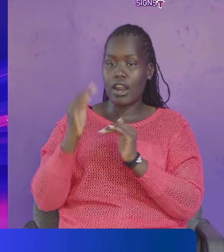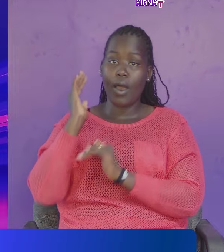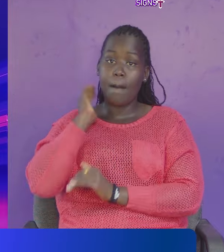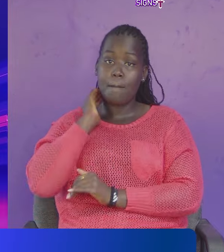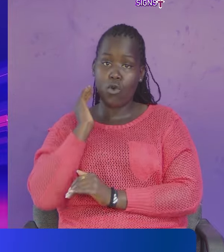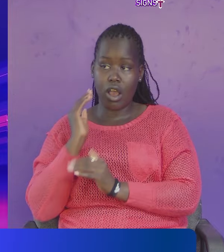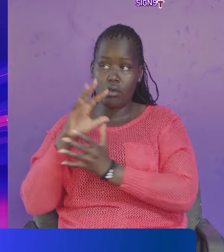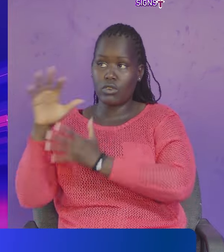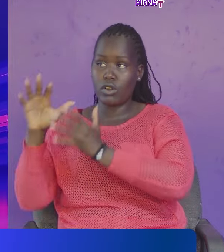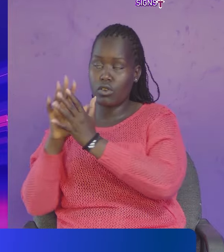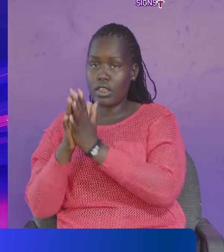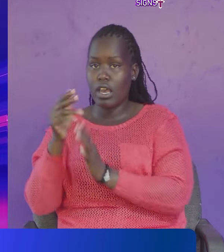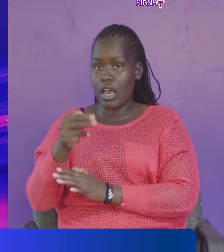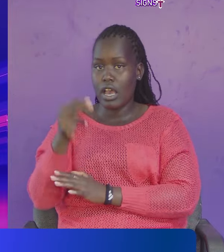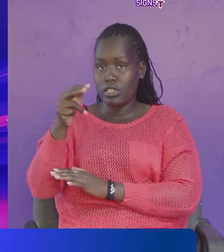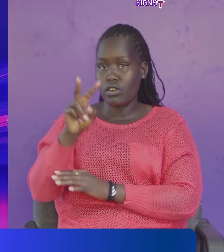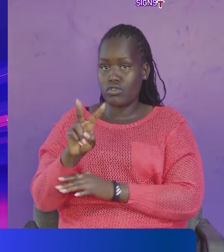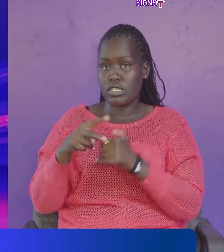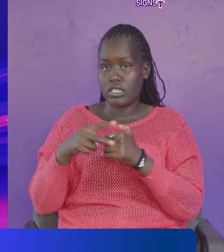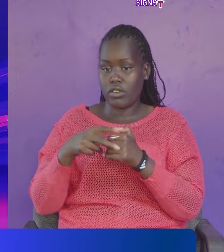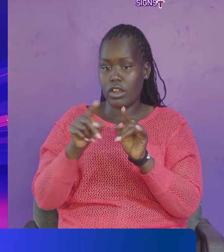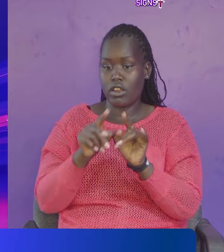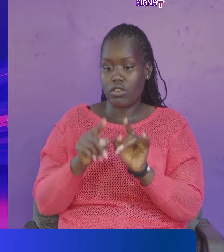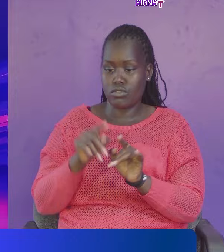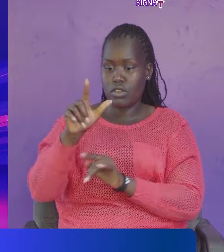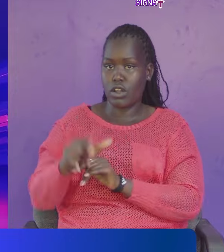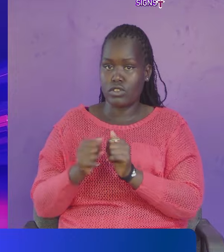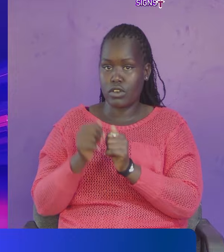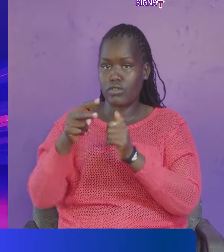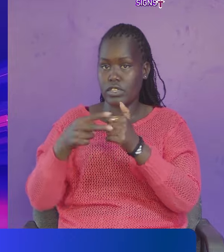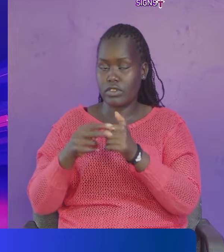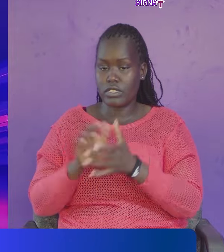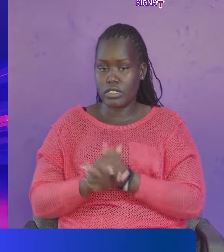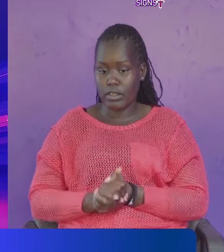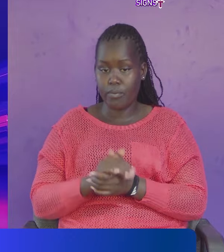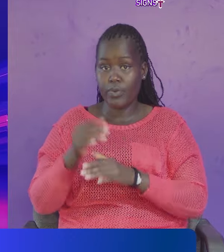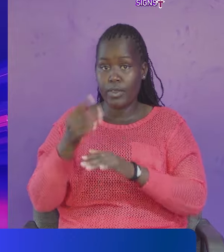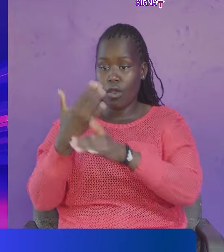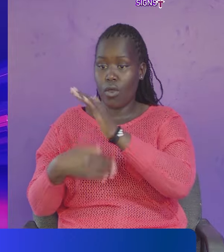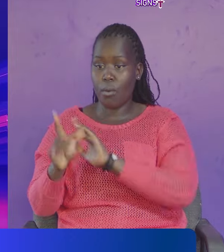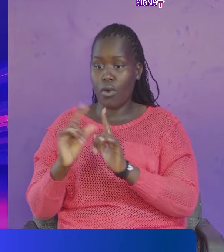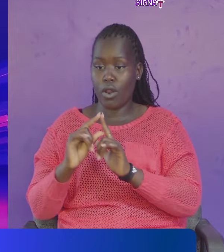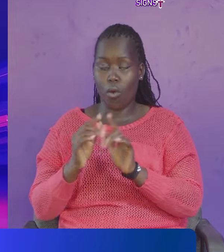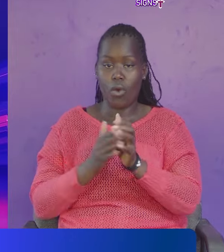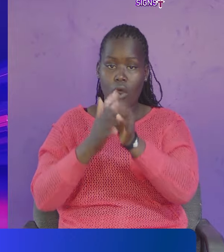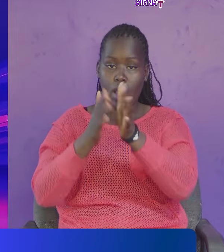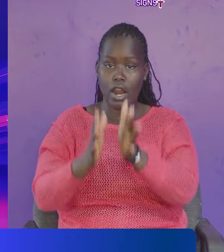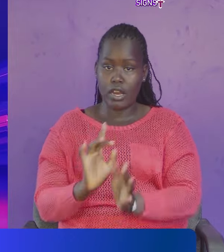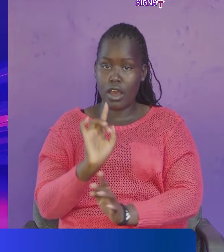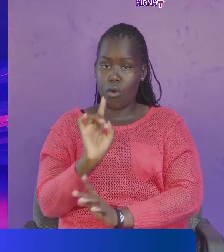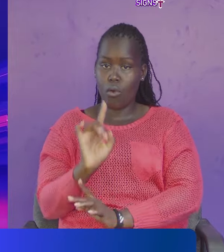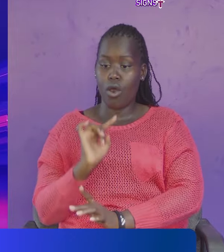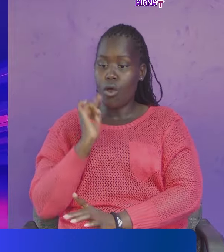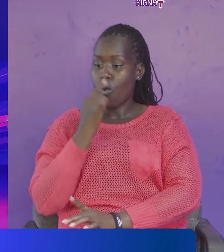mostly cloudy with highs of 27 degrees and lows of 17 degrees. To your morning quote, a leader is one who knows